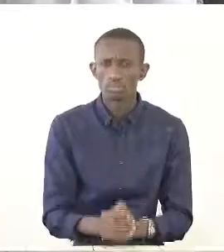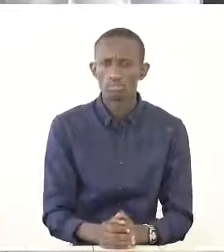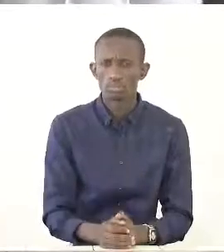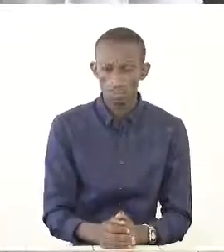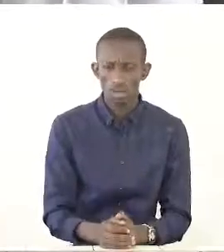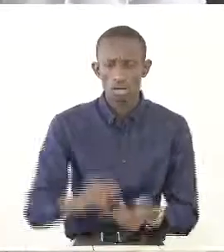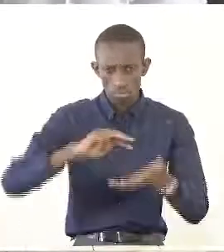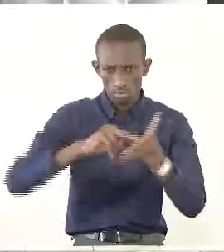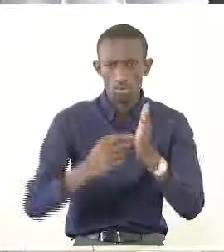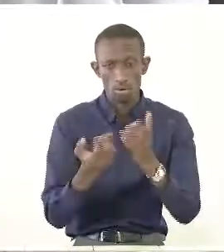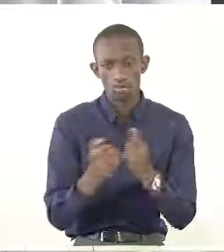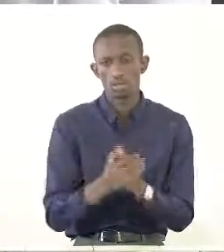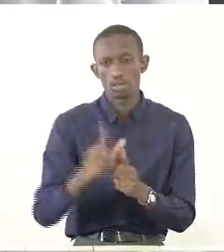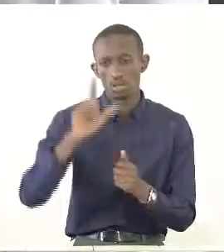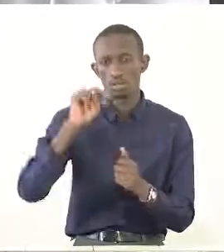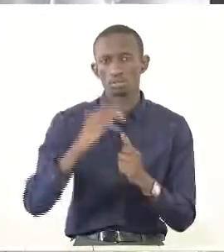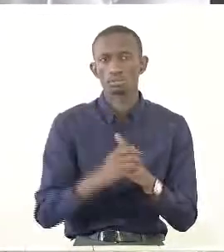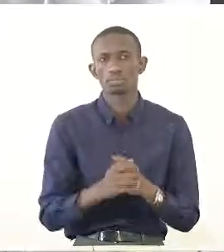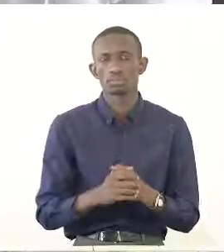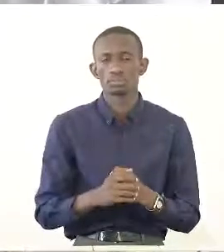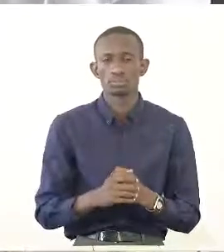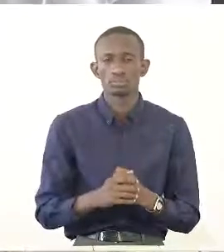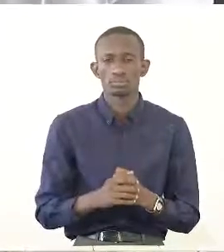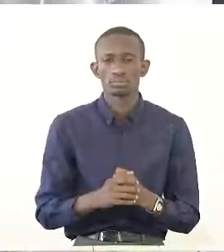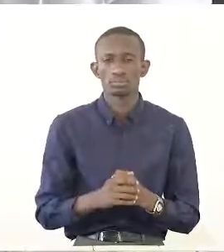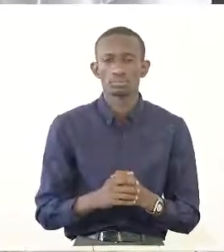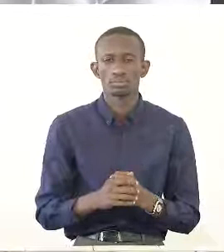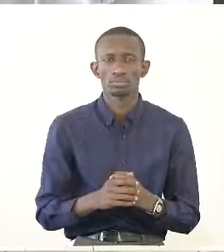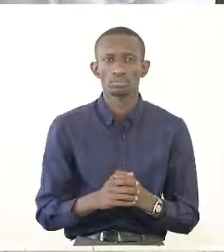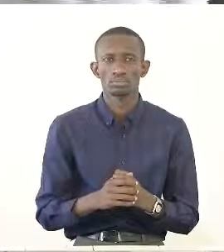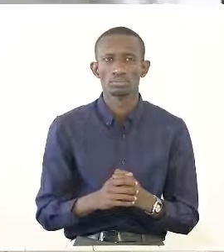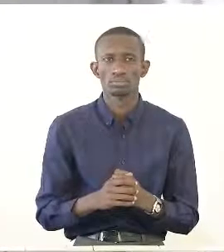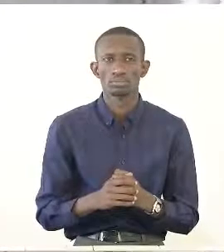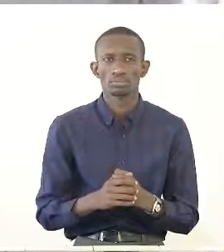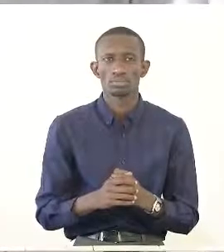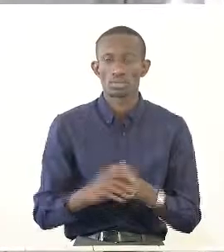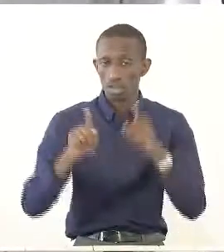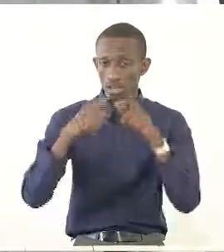you have ln of f of x, then plus c.